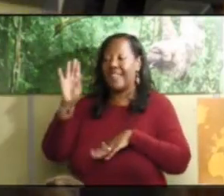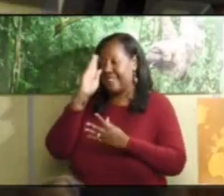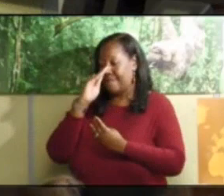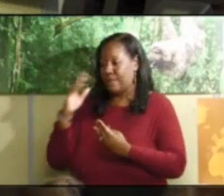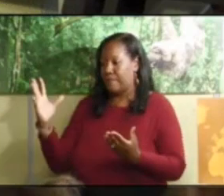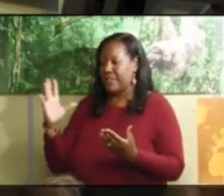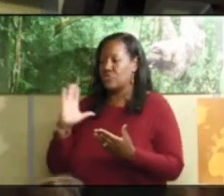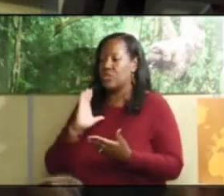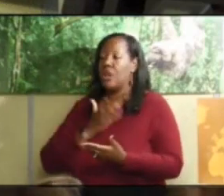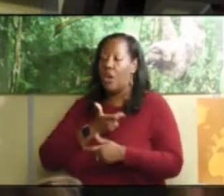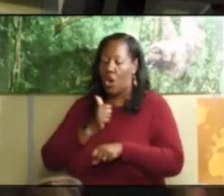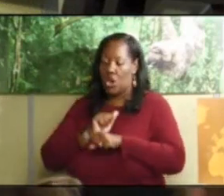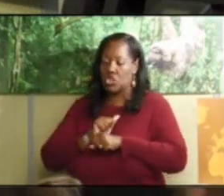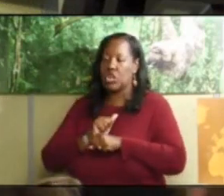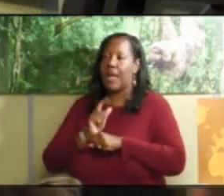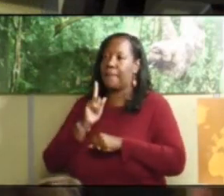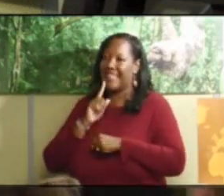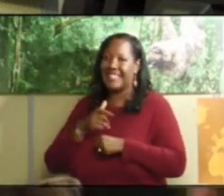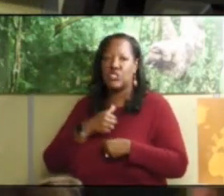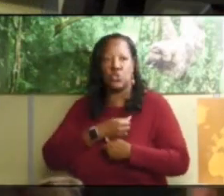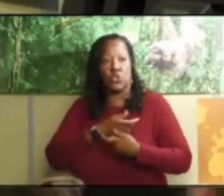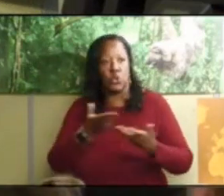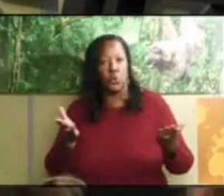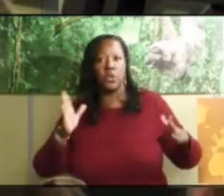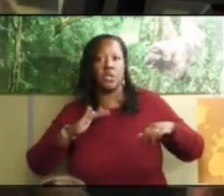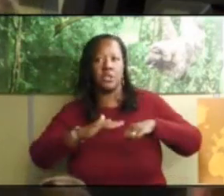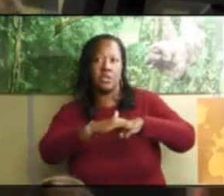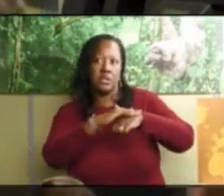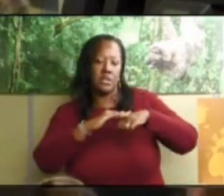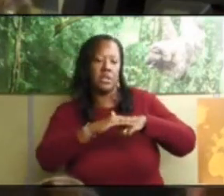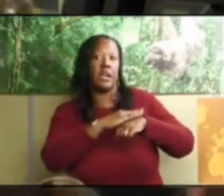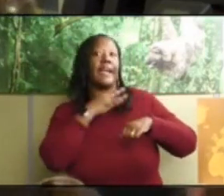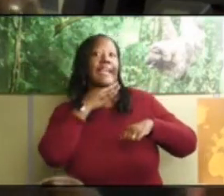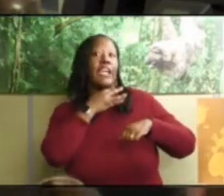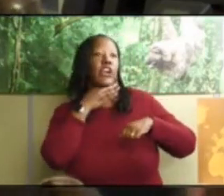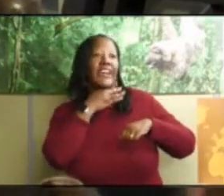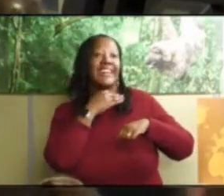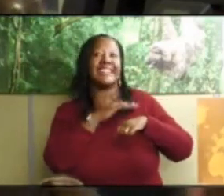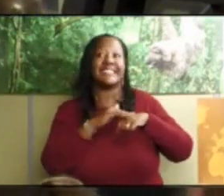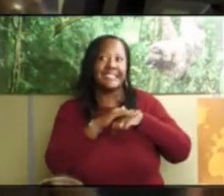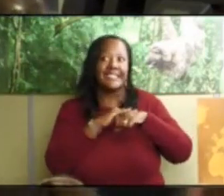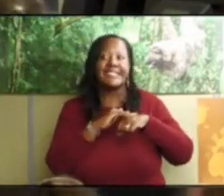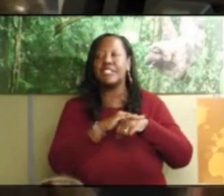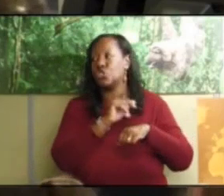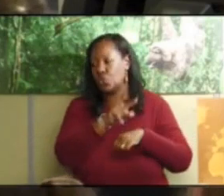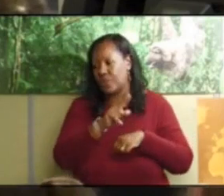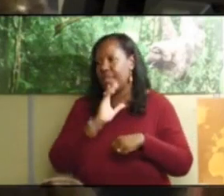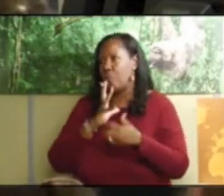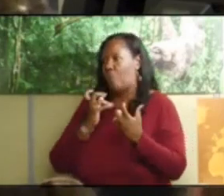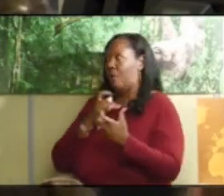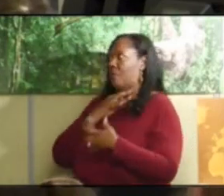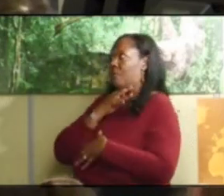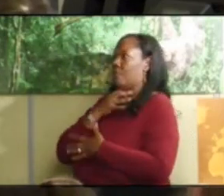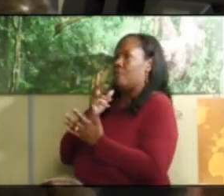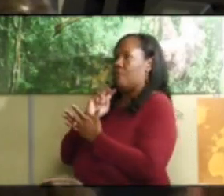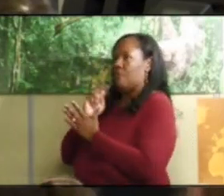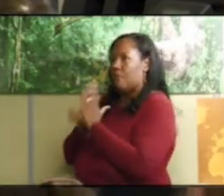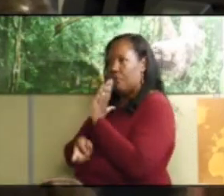really more to get people curious and to get them interested in the information so that they want to find out more. So we don't